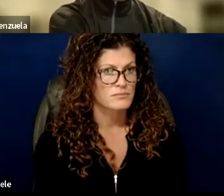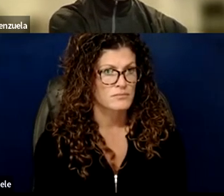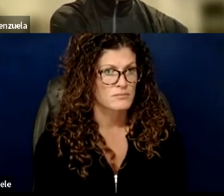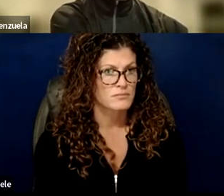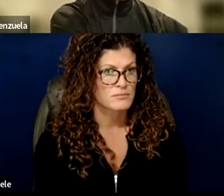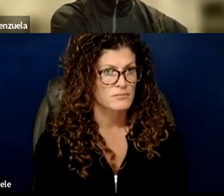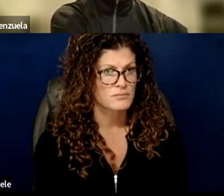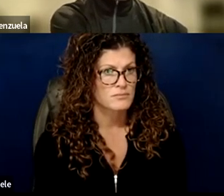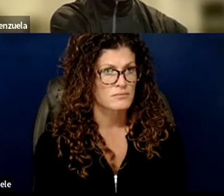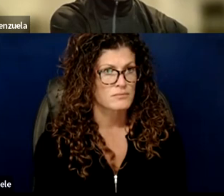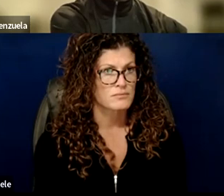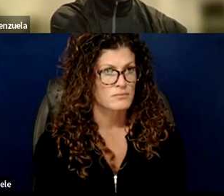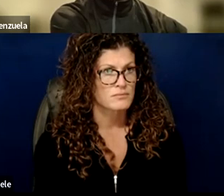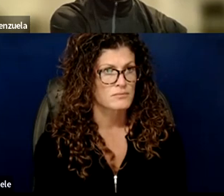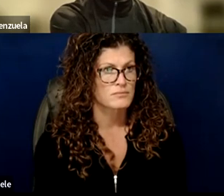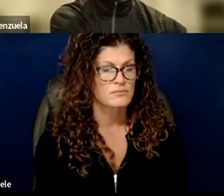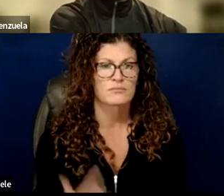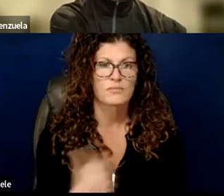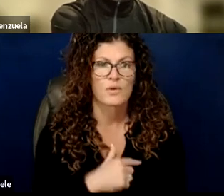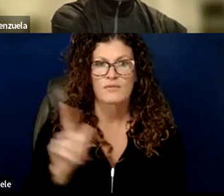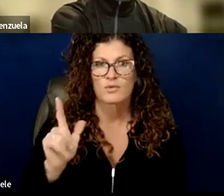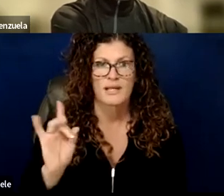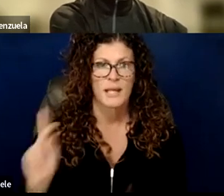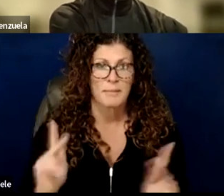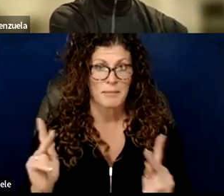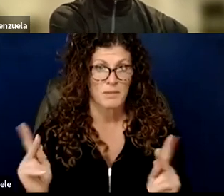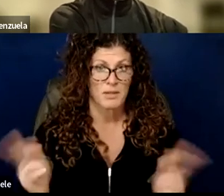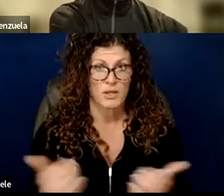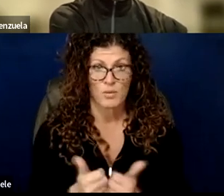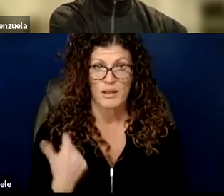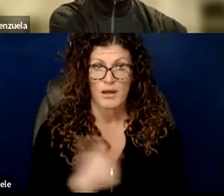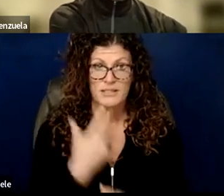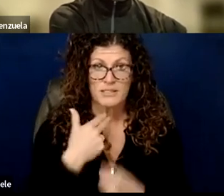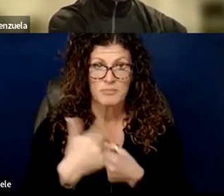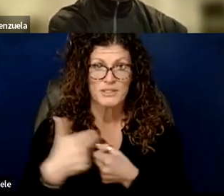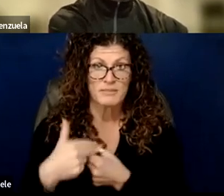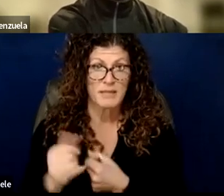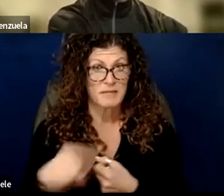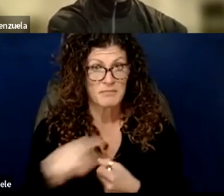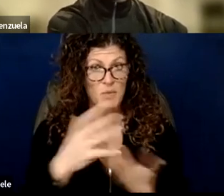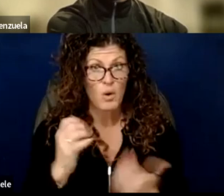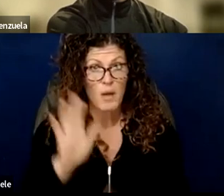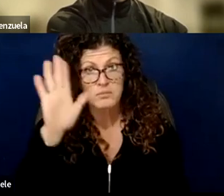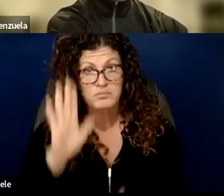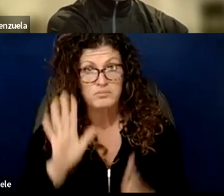I believe we have 28 participants with us today. So if anyone would like to speak.